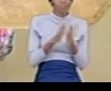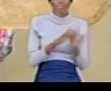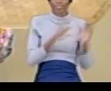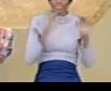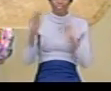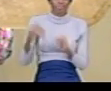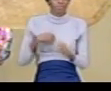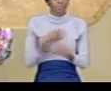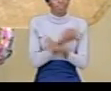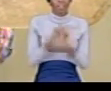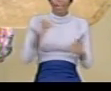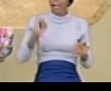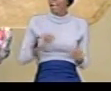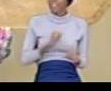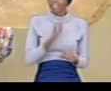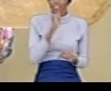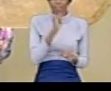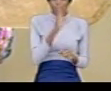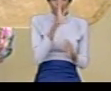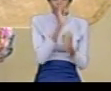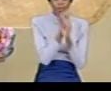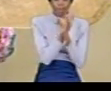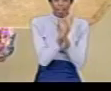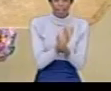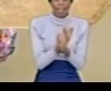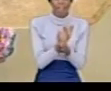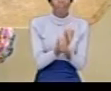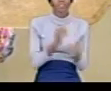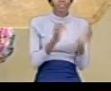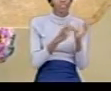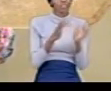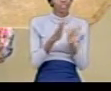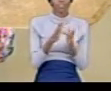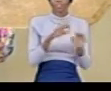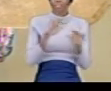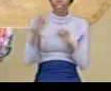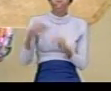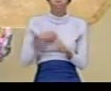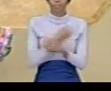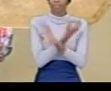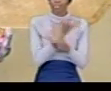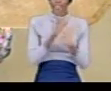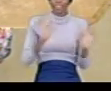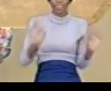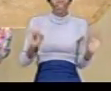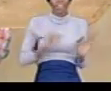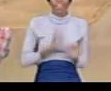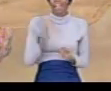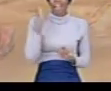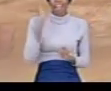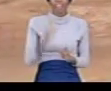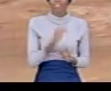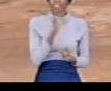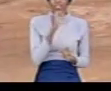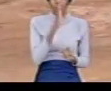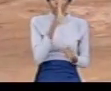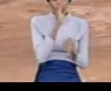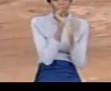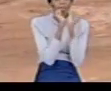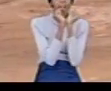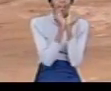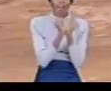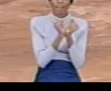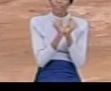me free. I shall not be bound. Jesus sets me free, and I shall not